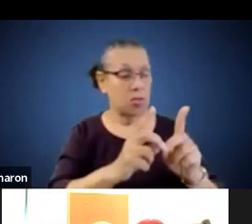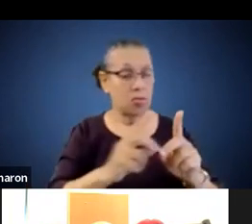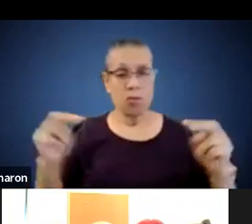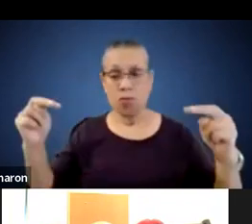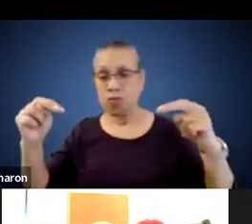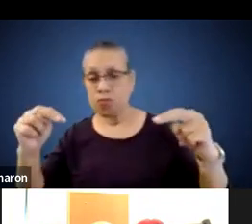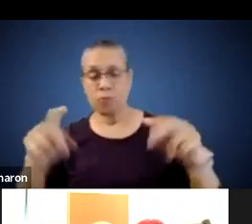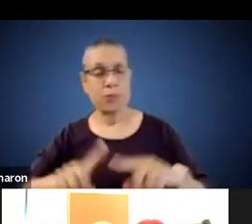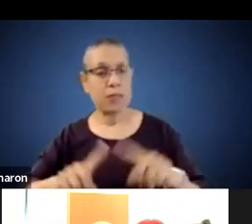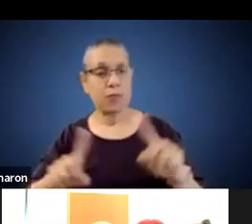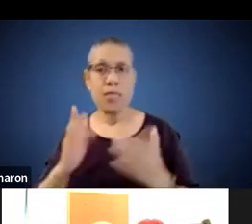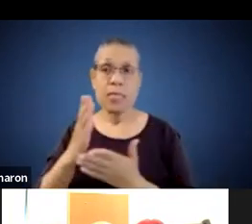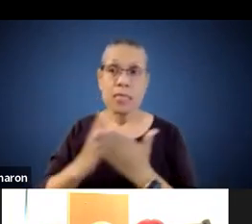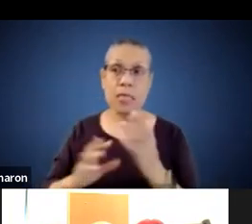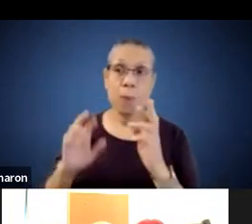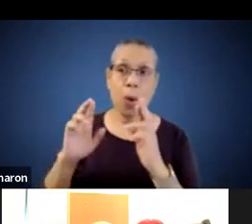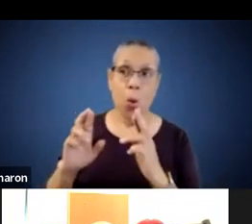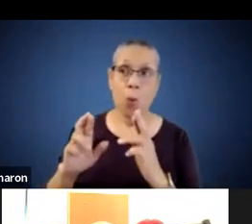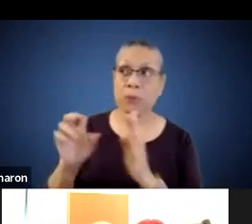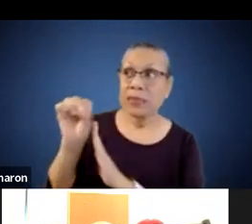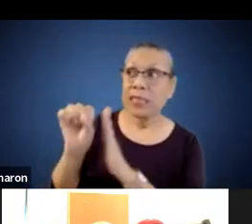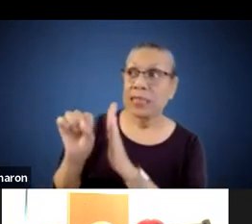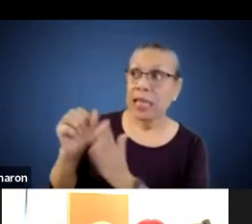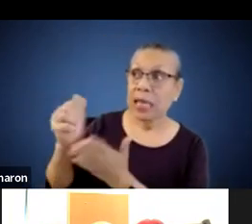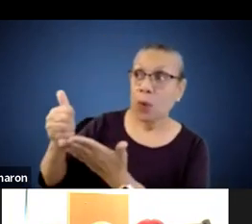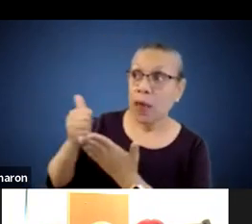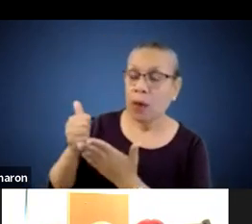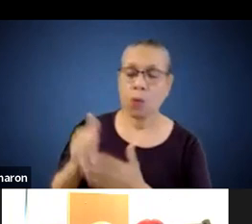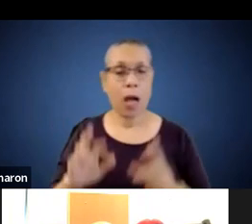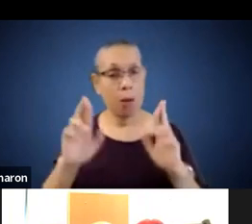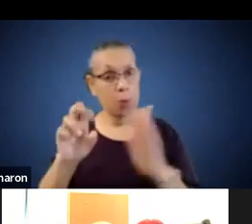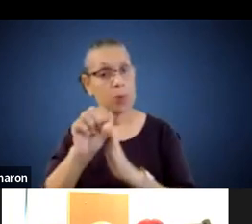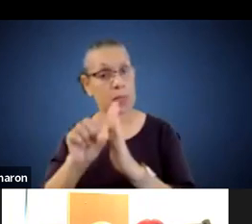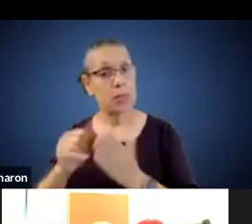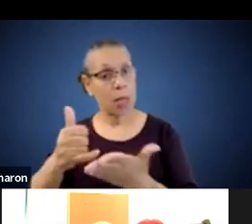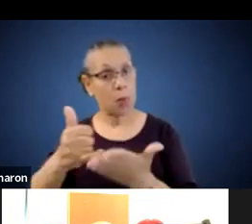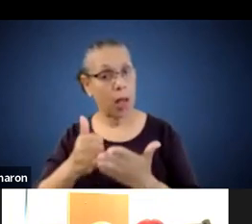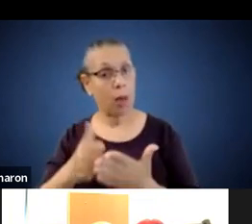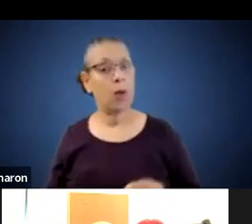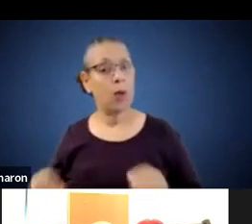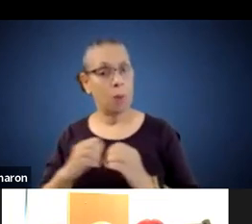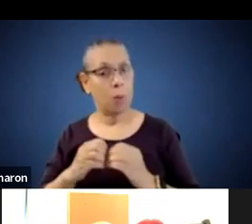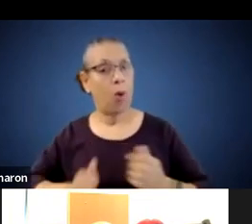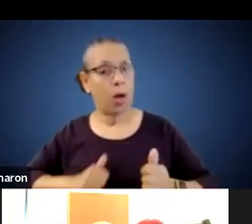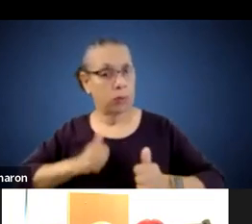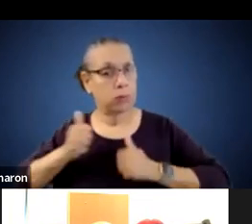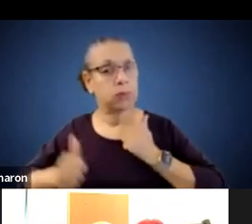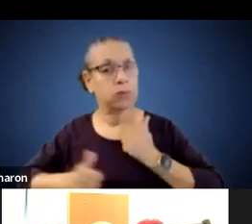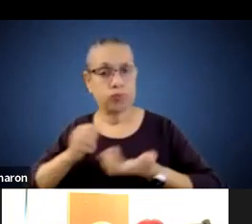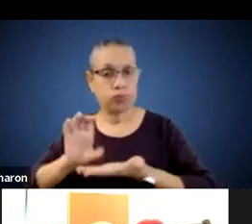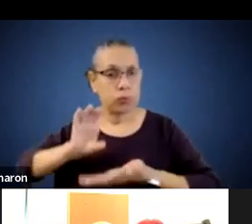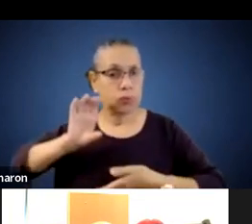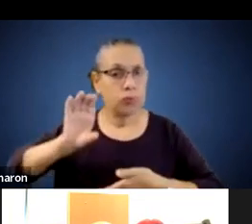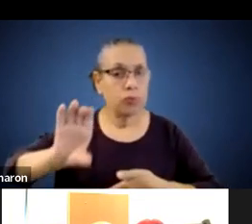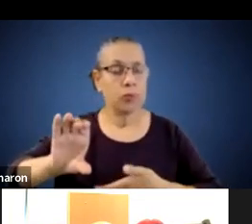year some are hoping states are going to step up I certainly hope the Commonwealth here gets more aggressive in funding